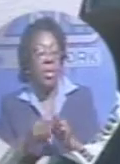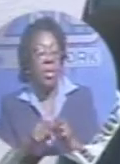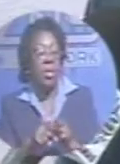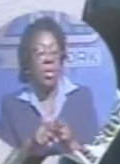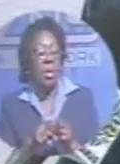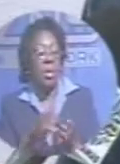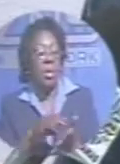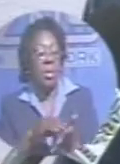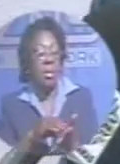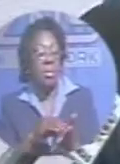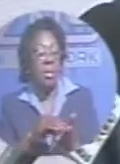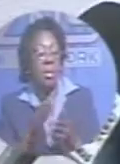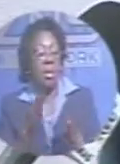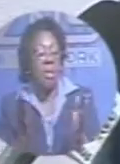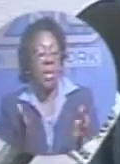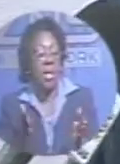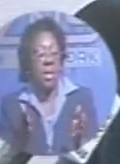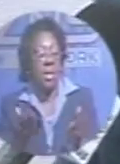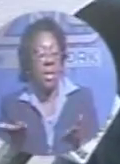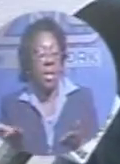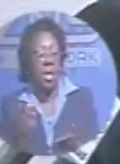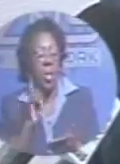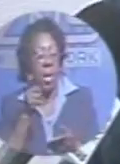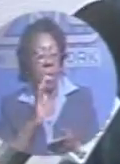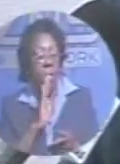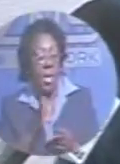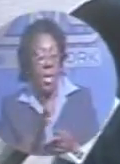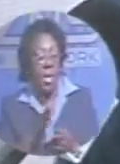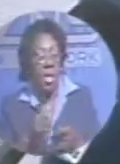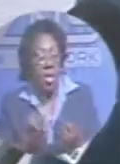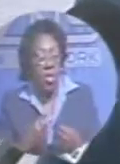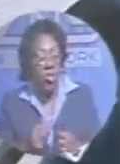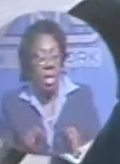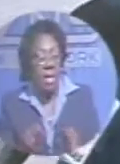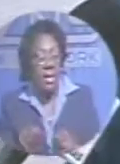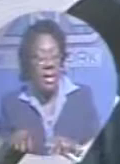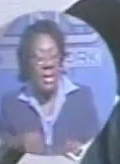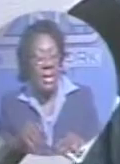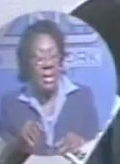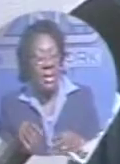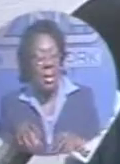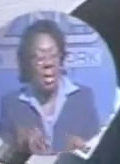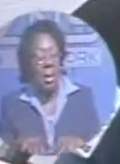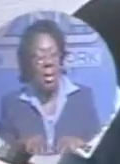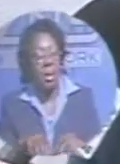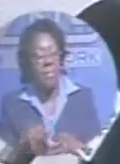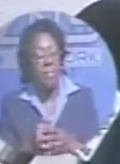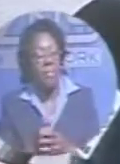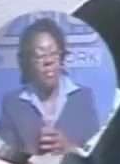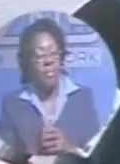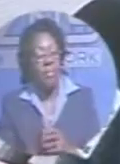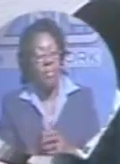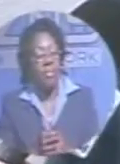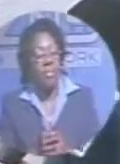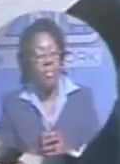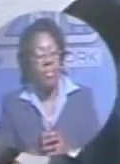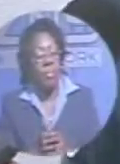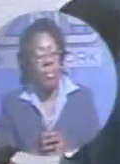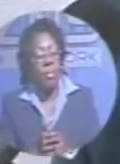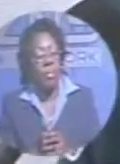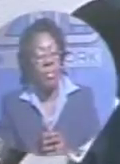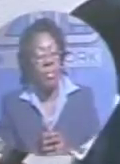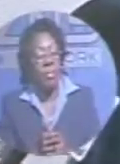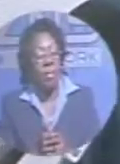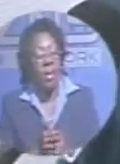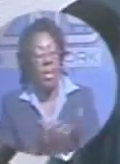mean, the biggest hiccup would be just trying to get it done. It isn't a hiccup yet, but I don't want it to be a hiccup. I don't even want to talk about a